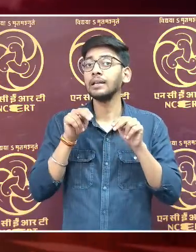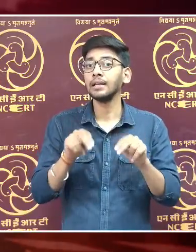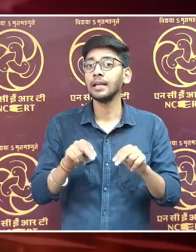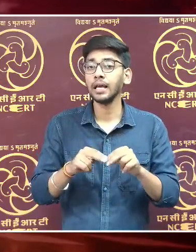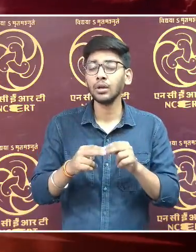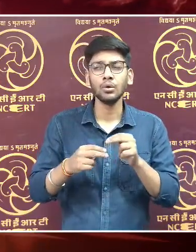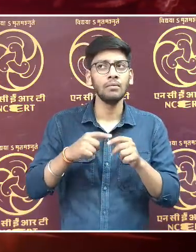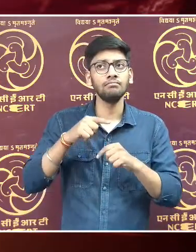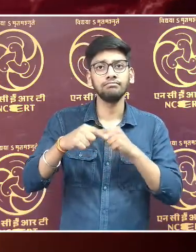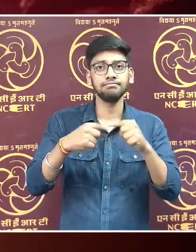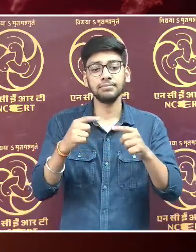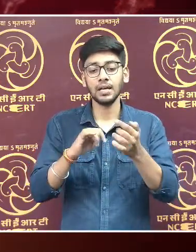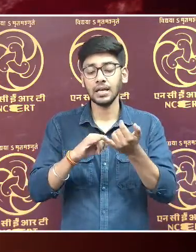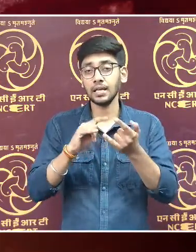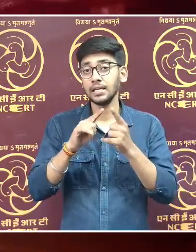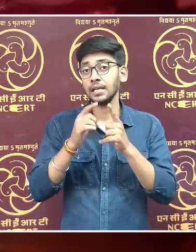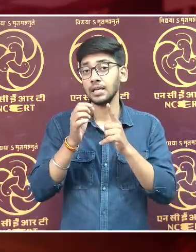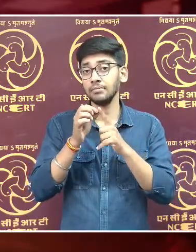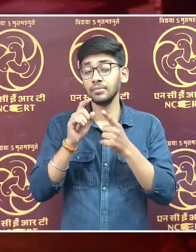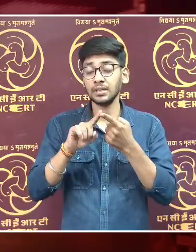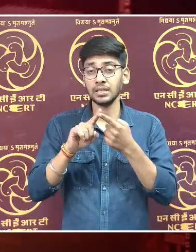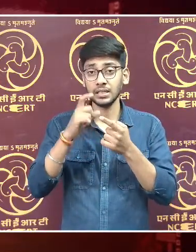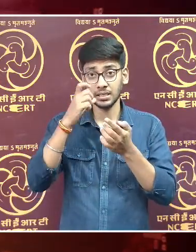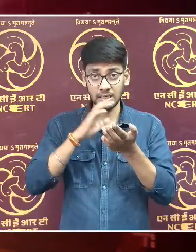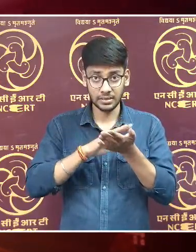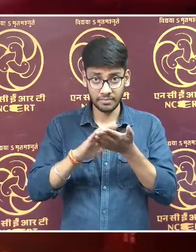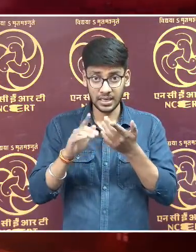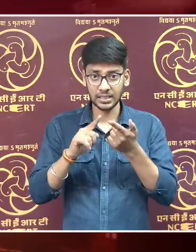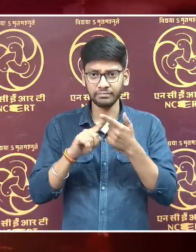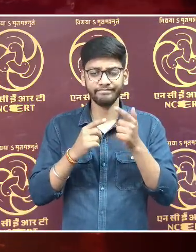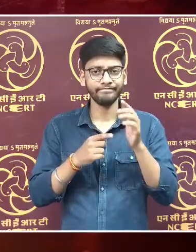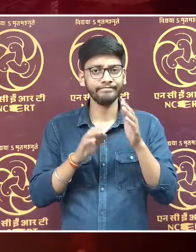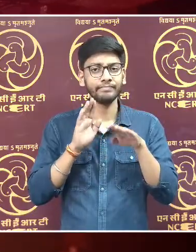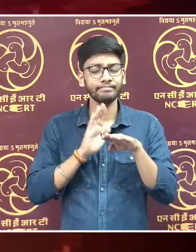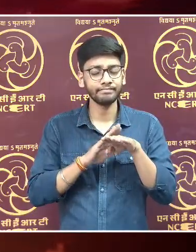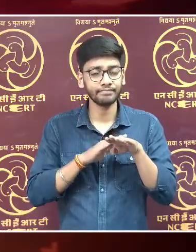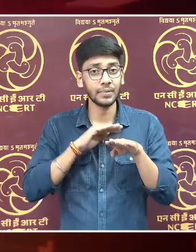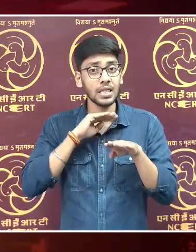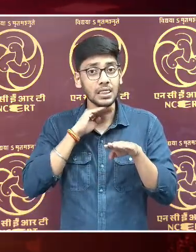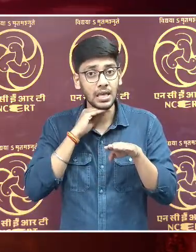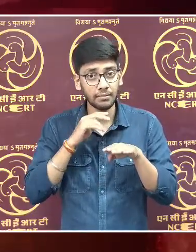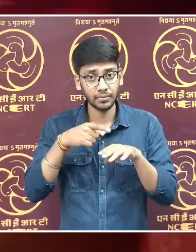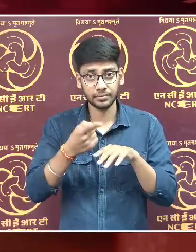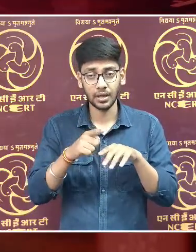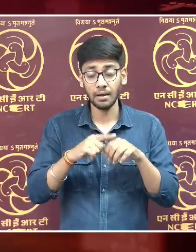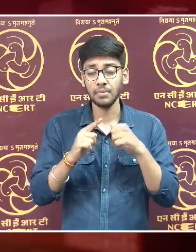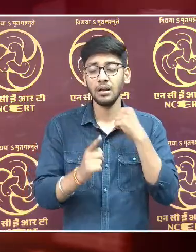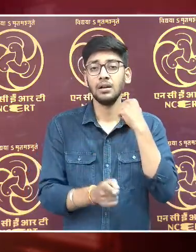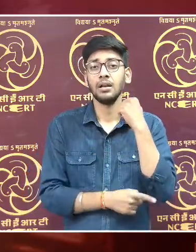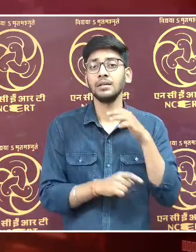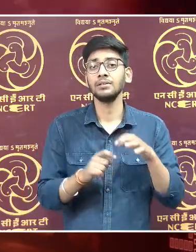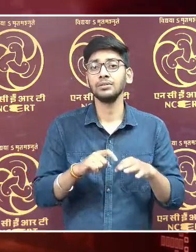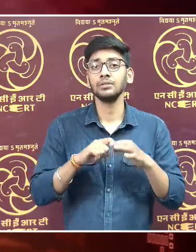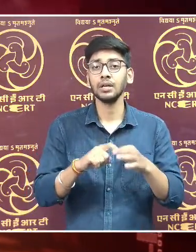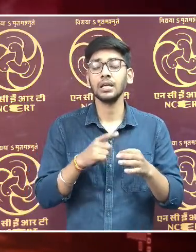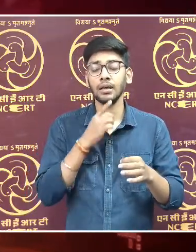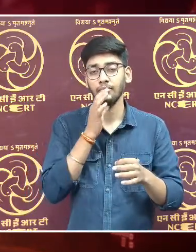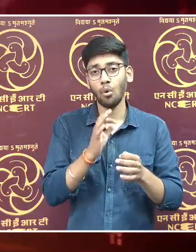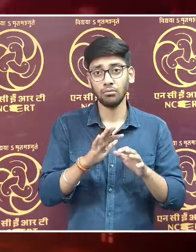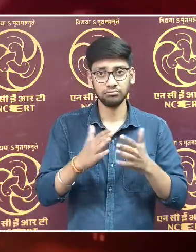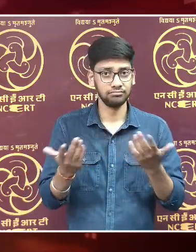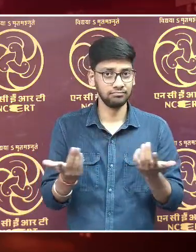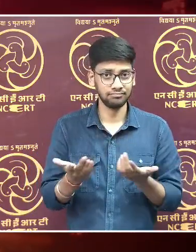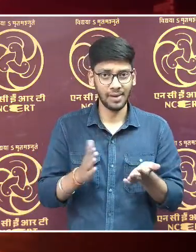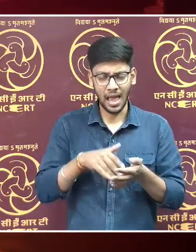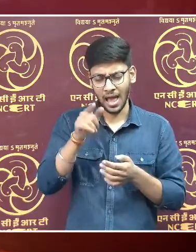speech therapy and see if there's any progress. Now, ma'am, I have reached to the last question, and I think it's very important because these days